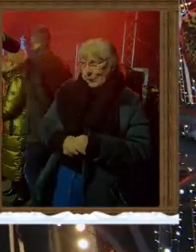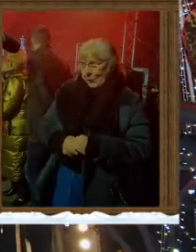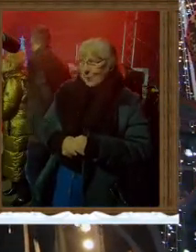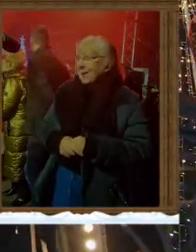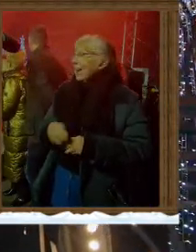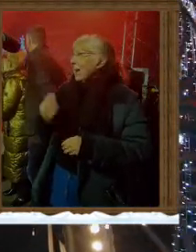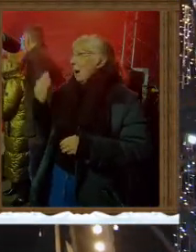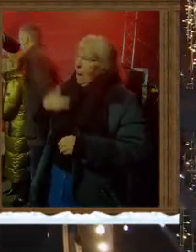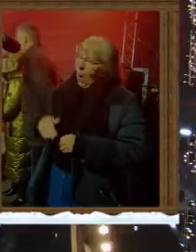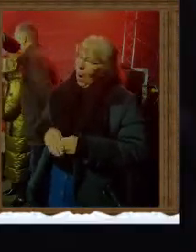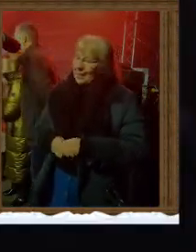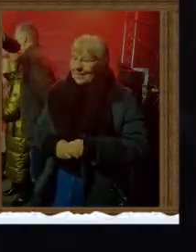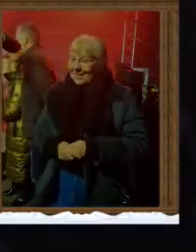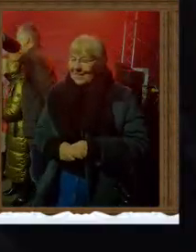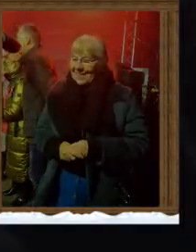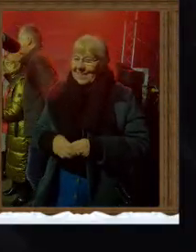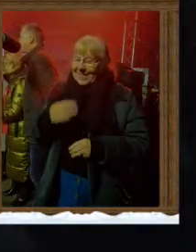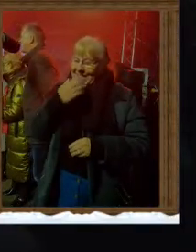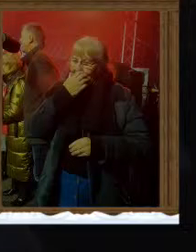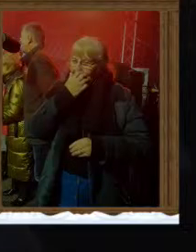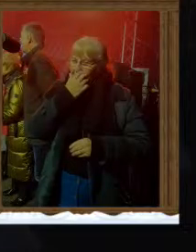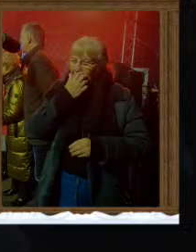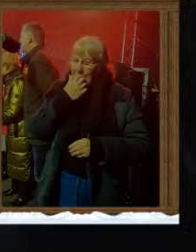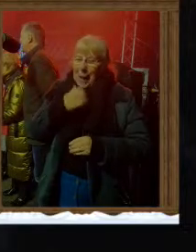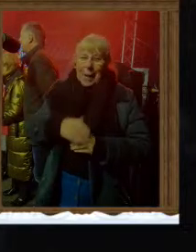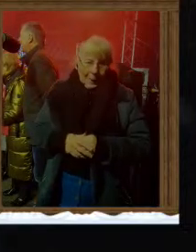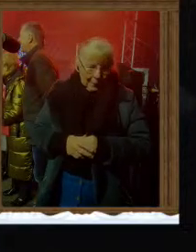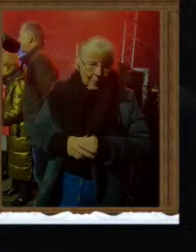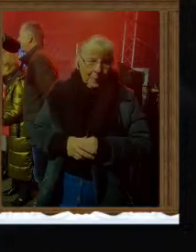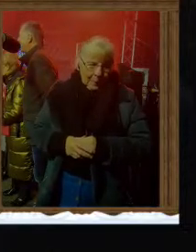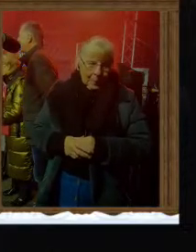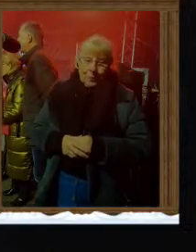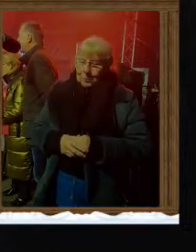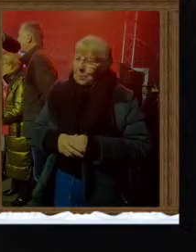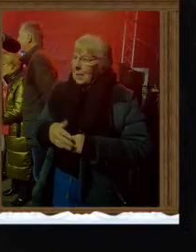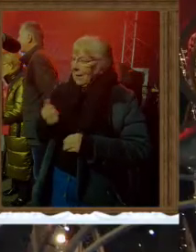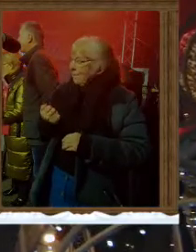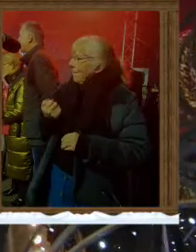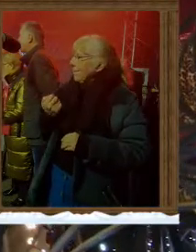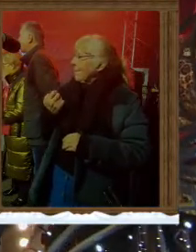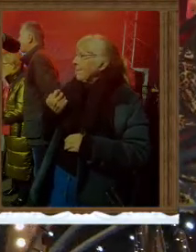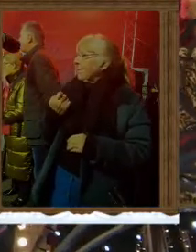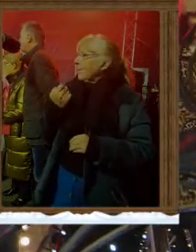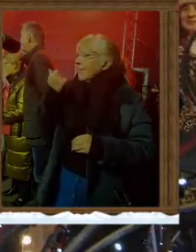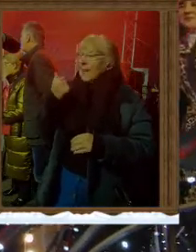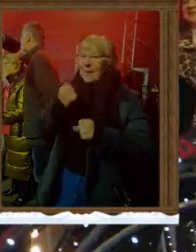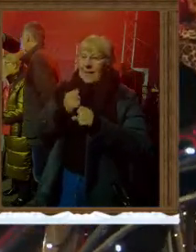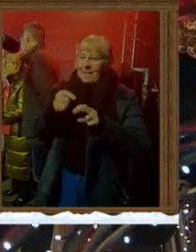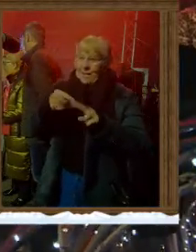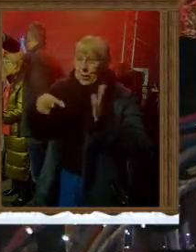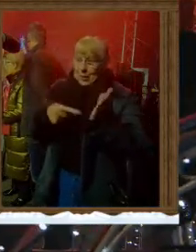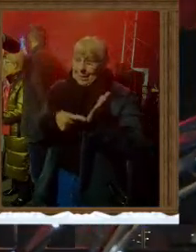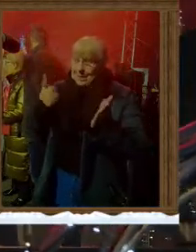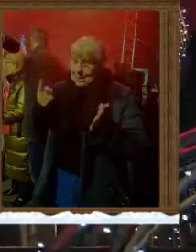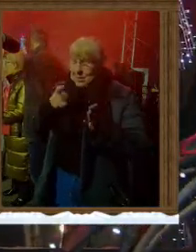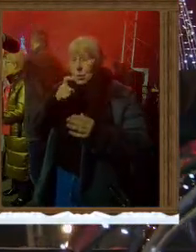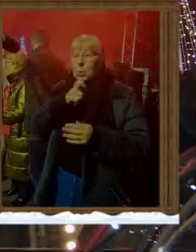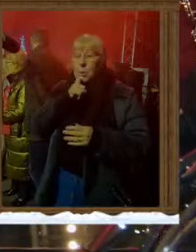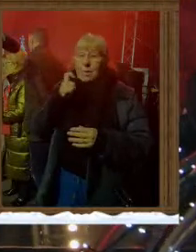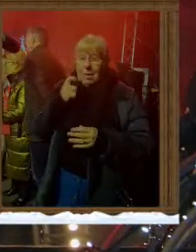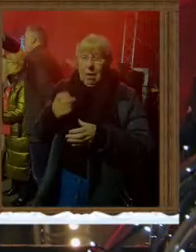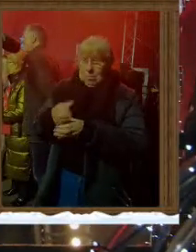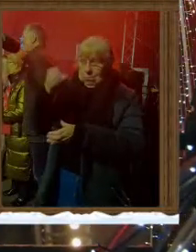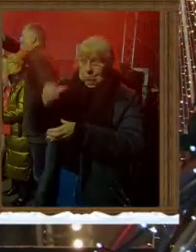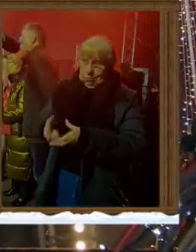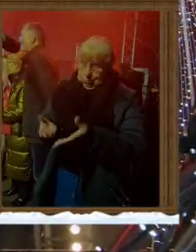not. Here we go, yes. So I have a couple of gifts. Do you give us the flowers and that drink there?